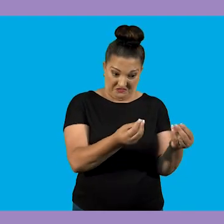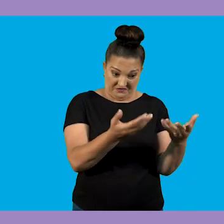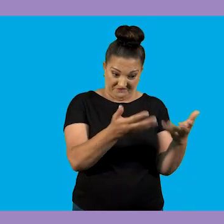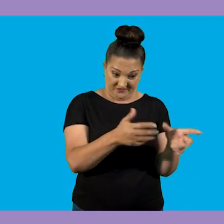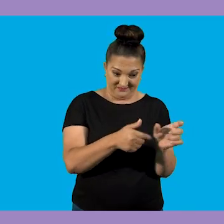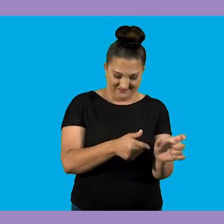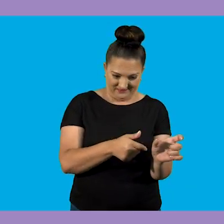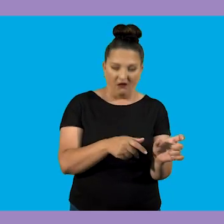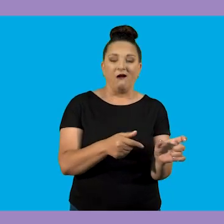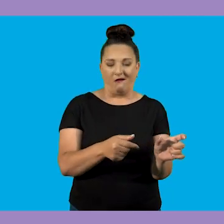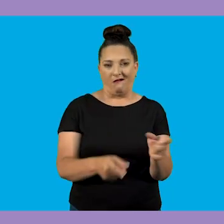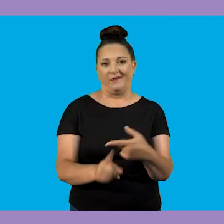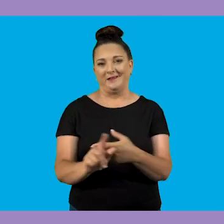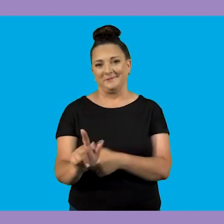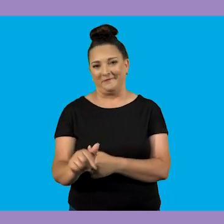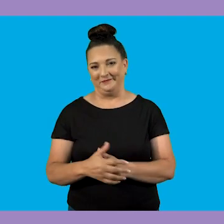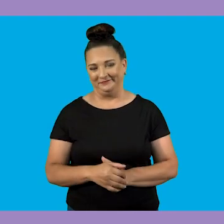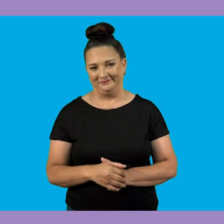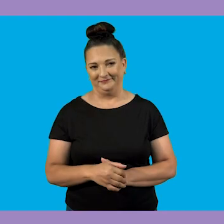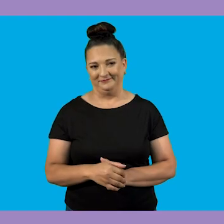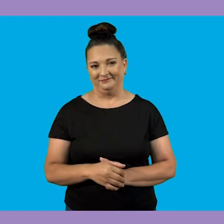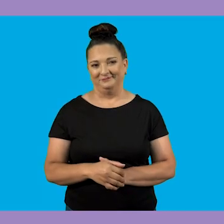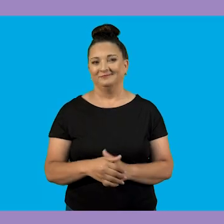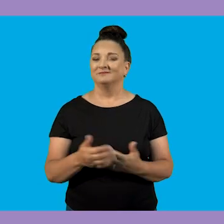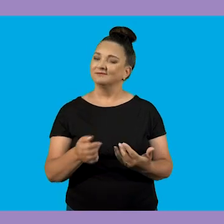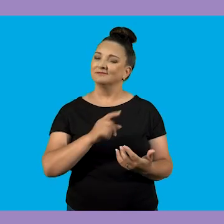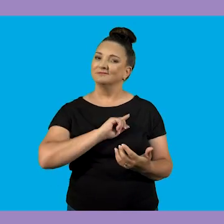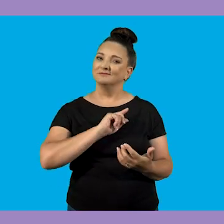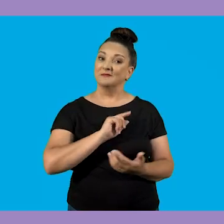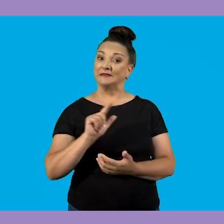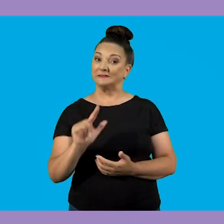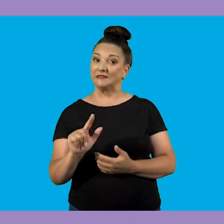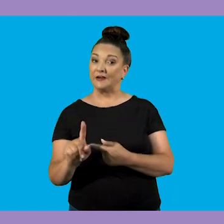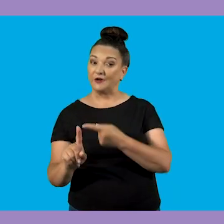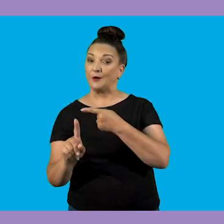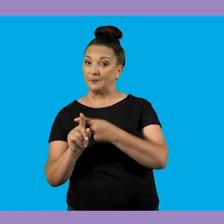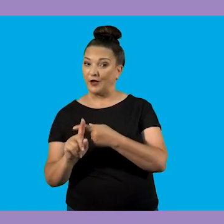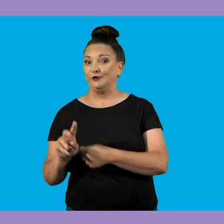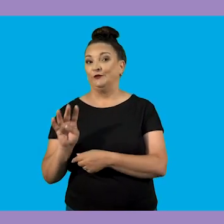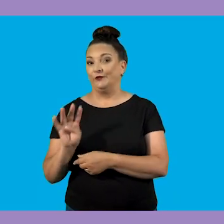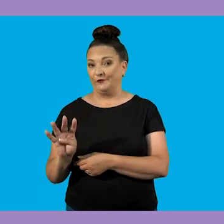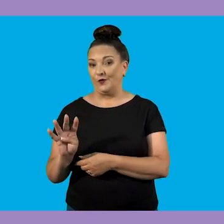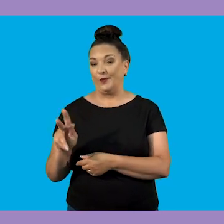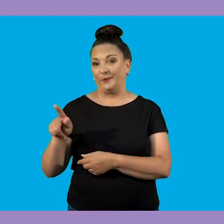be added to 7. So that can be written as 7 plus